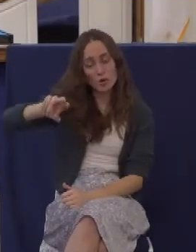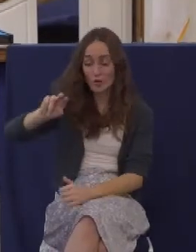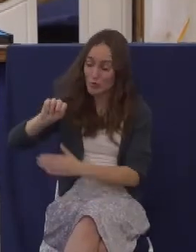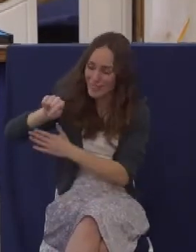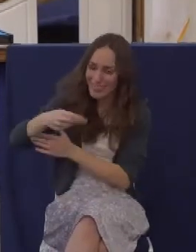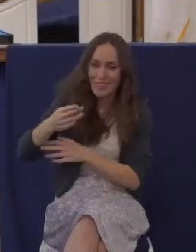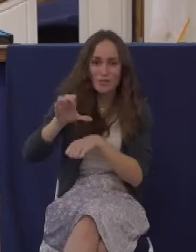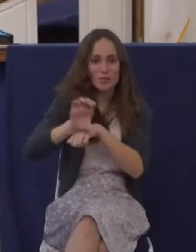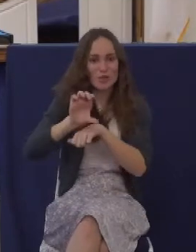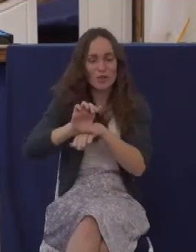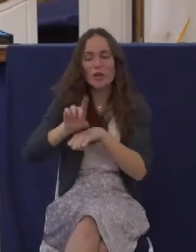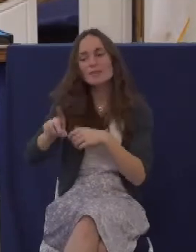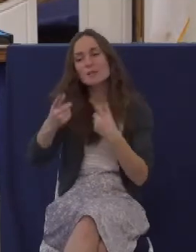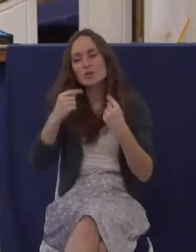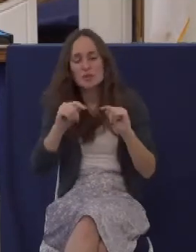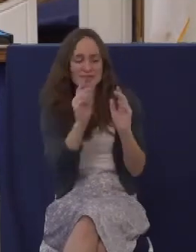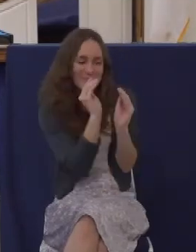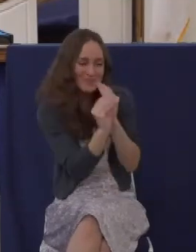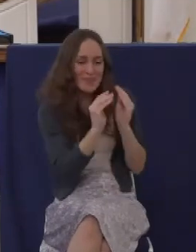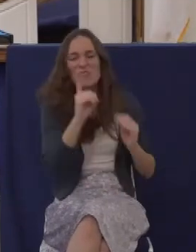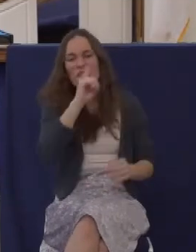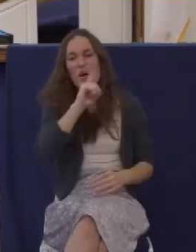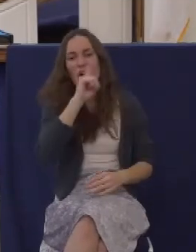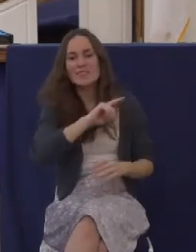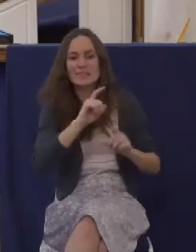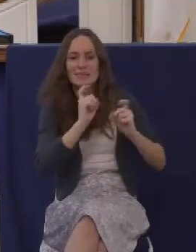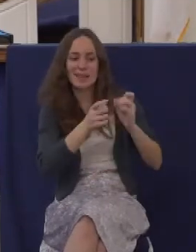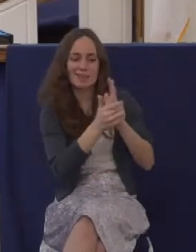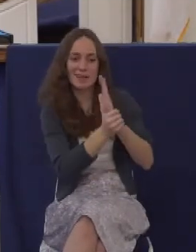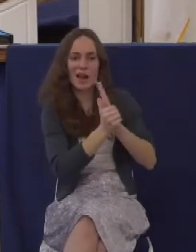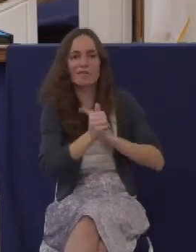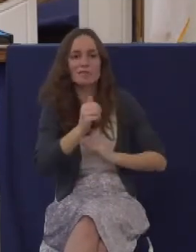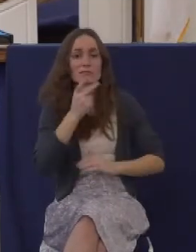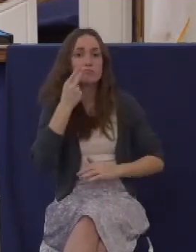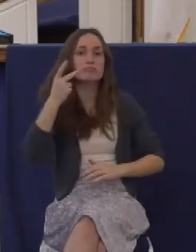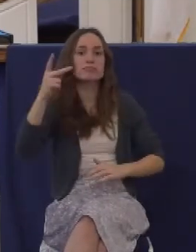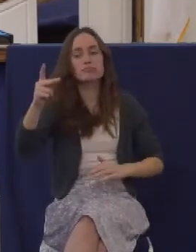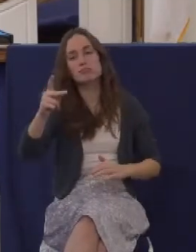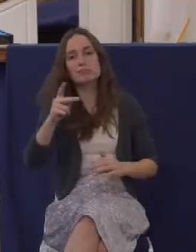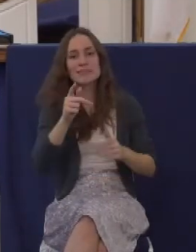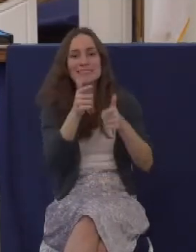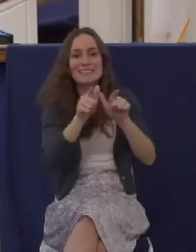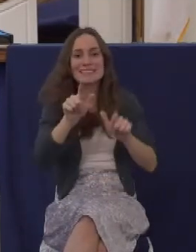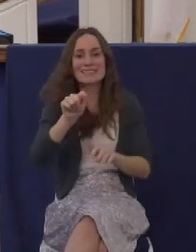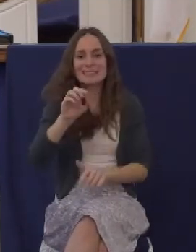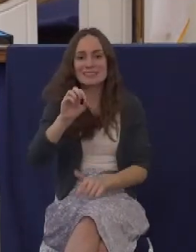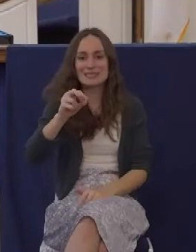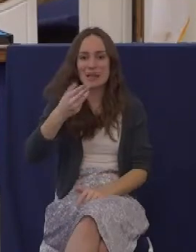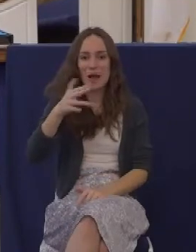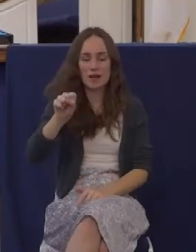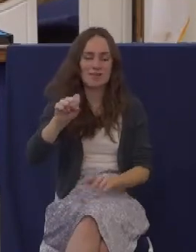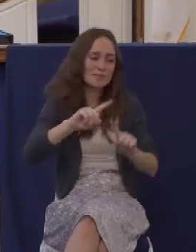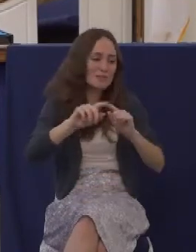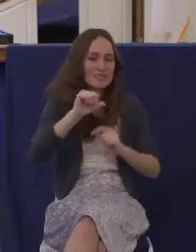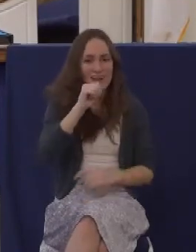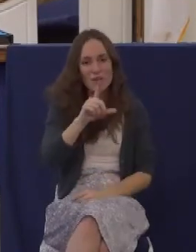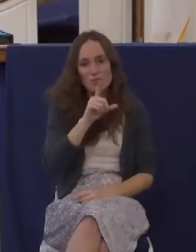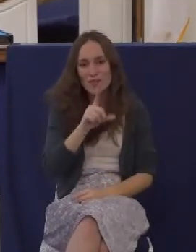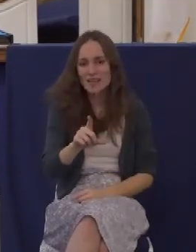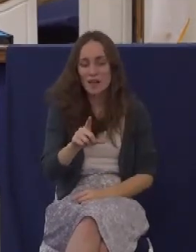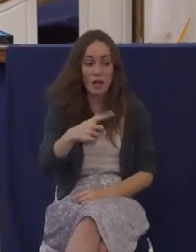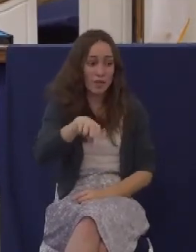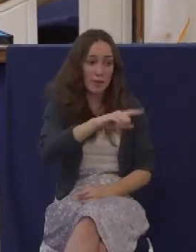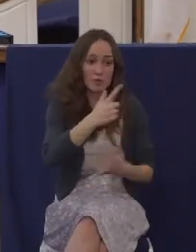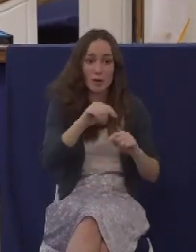gift of tongues. It was really just mystery religion ecstasy and mystical prayers they're trying to bring in and baptize and